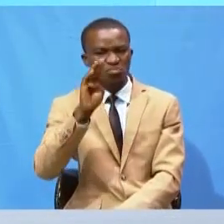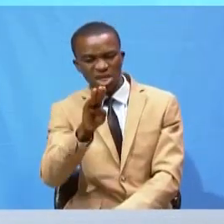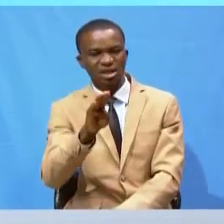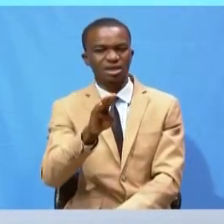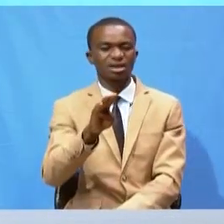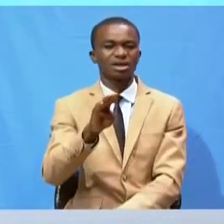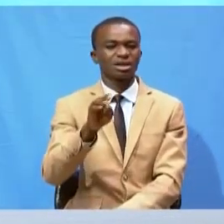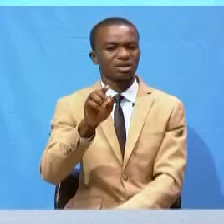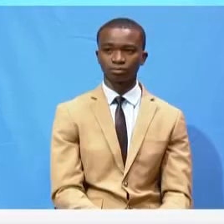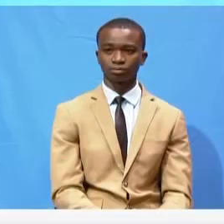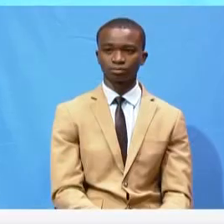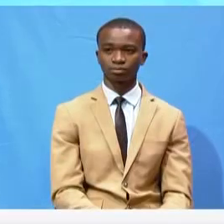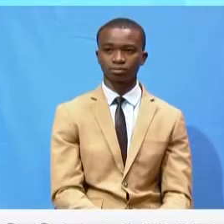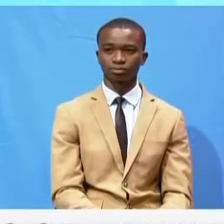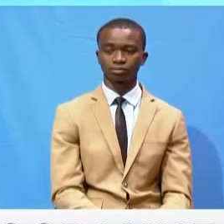www.zesw.gov.zm/zews.